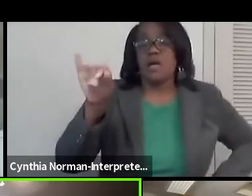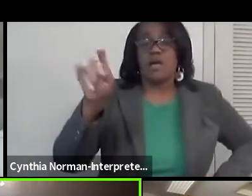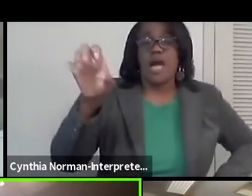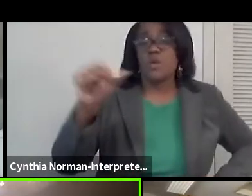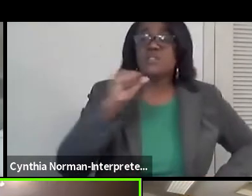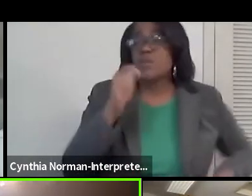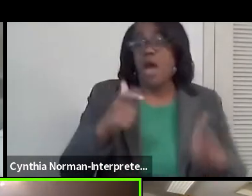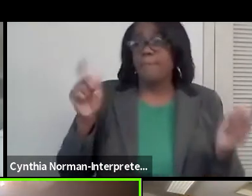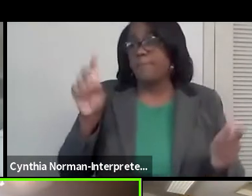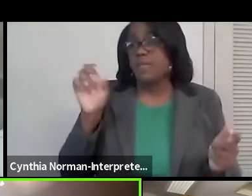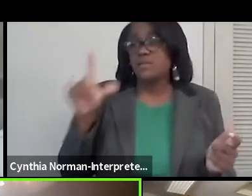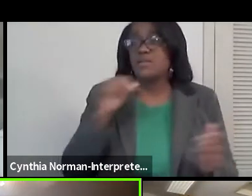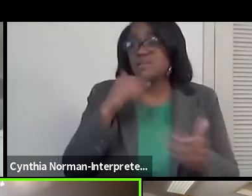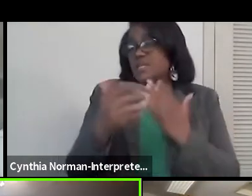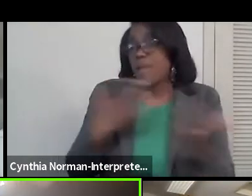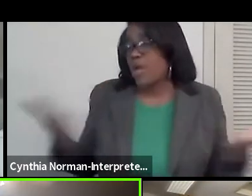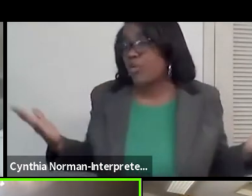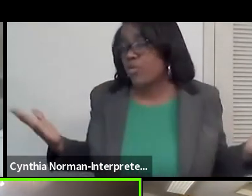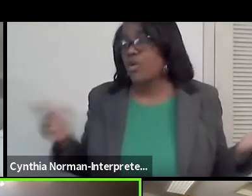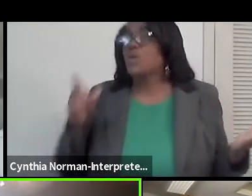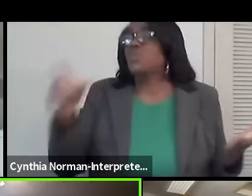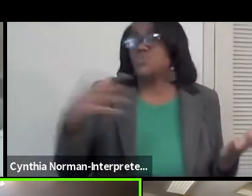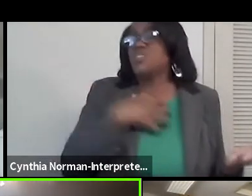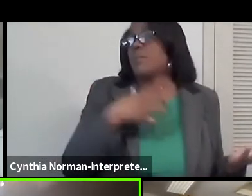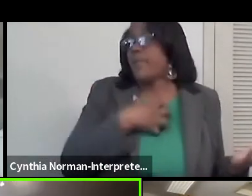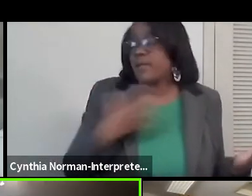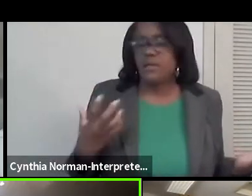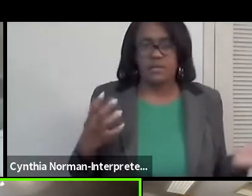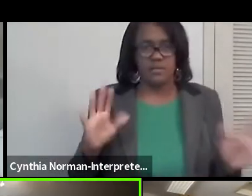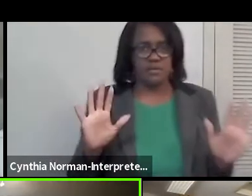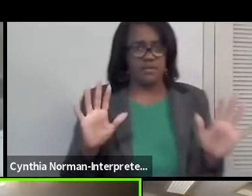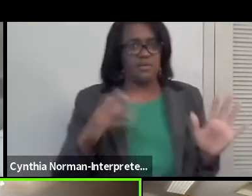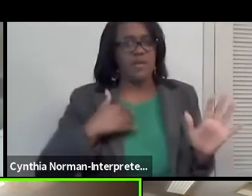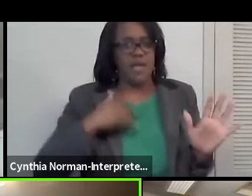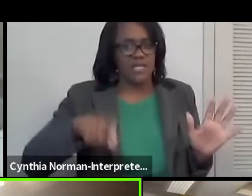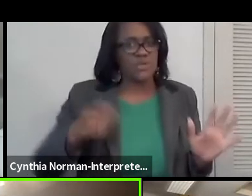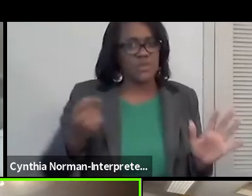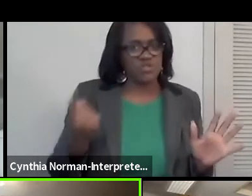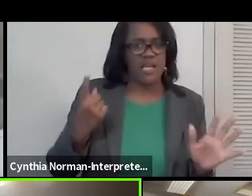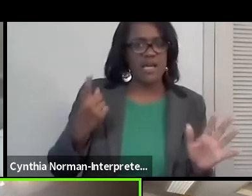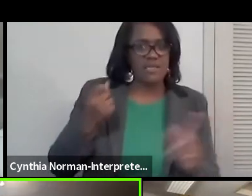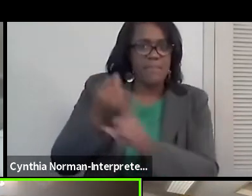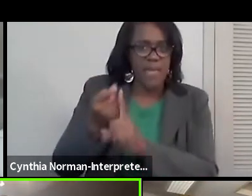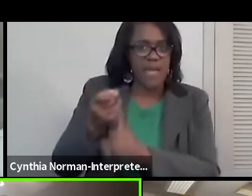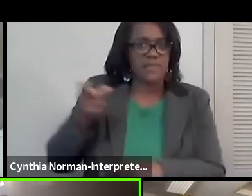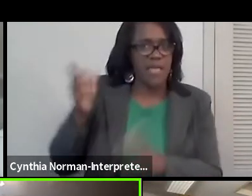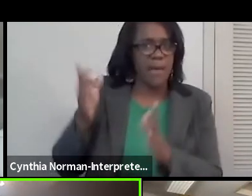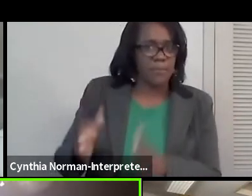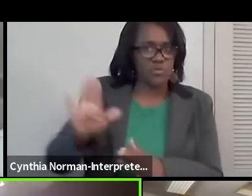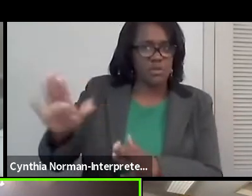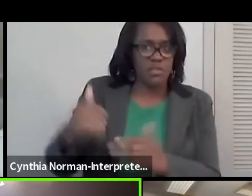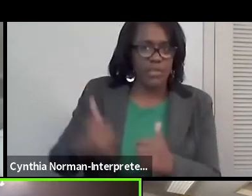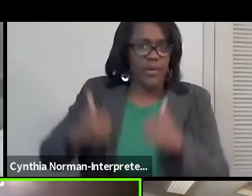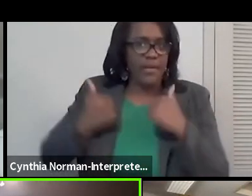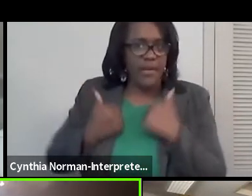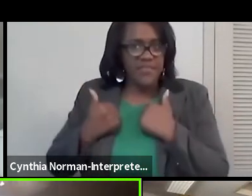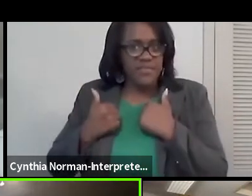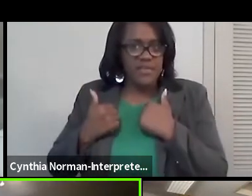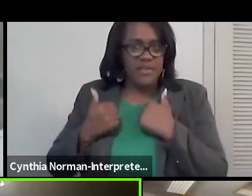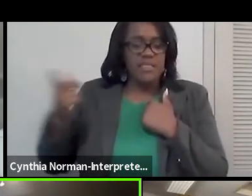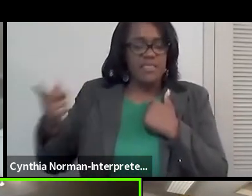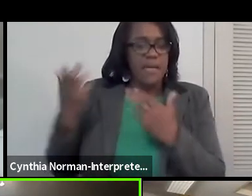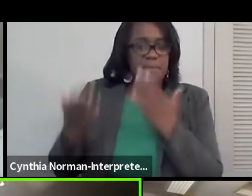You know, it doesn't actually matter. You're just complaining. Like, no, I need to understand that this is impacting this person's life. They may have lost